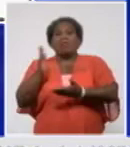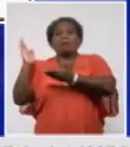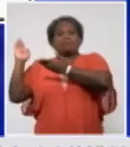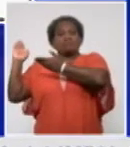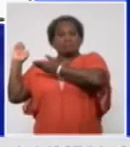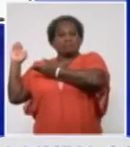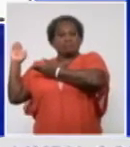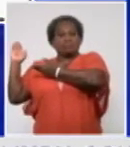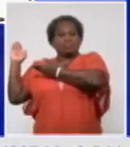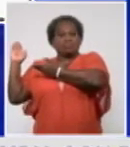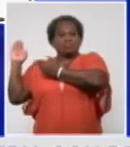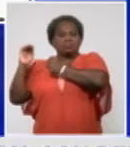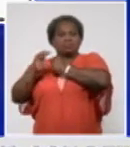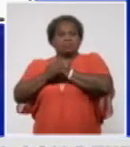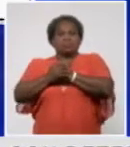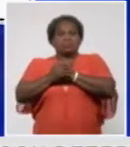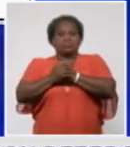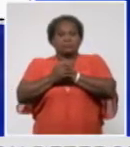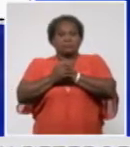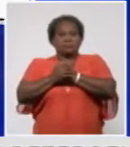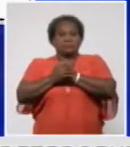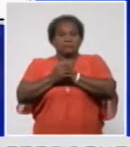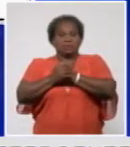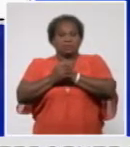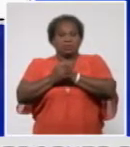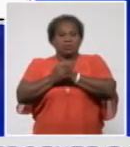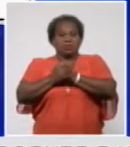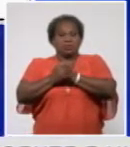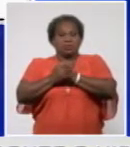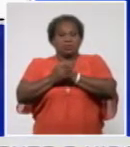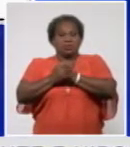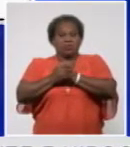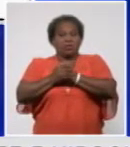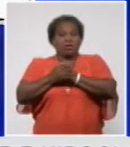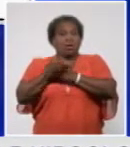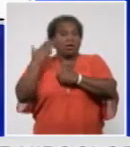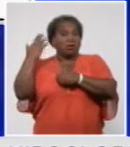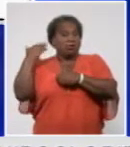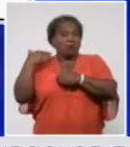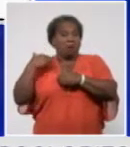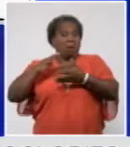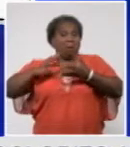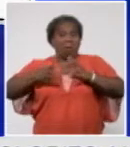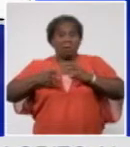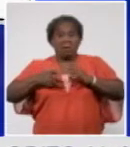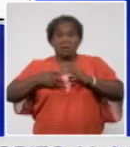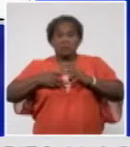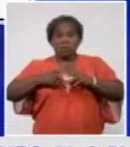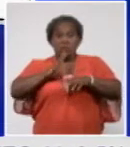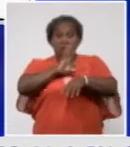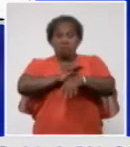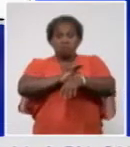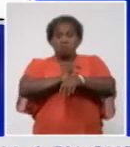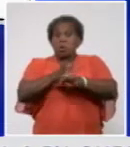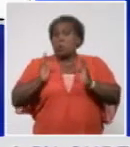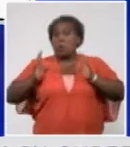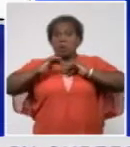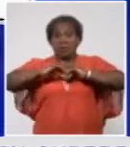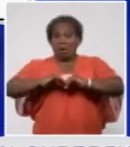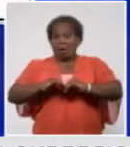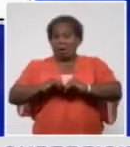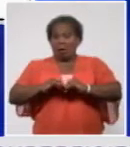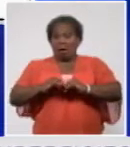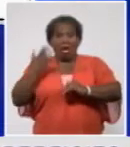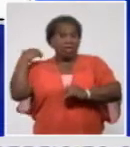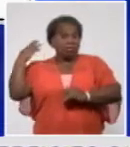Ciego de Ávila has been providing a significant amount of cases over the last 2 or 3 weeks, and today this